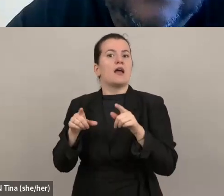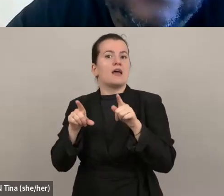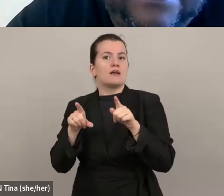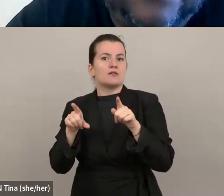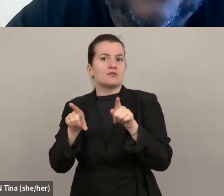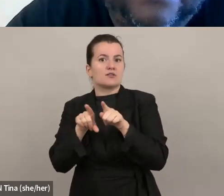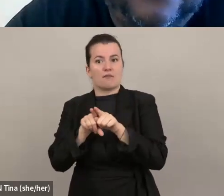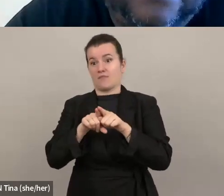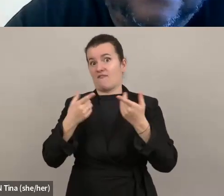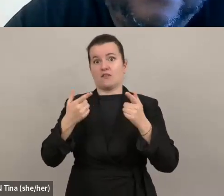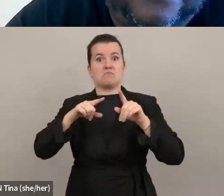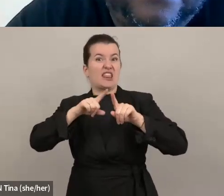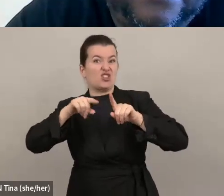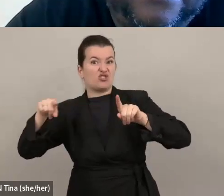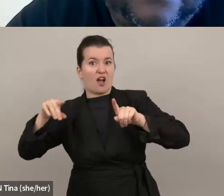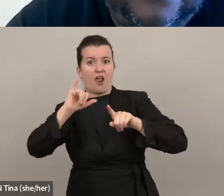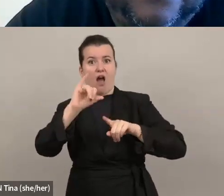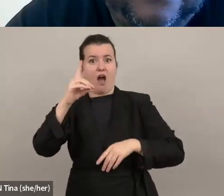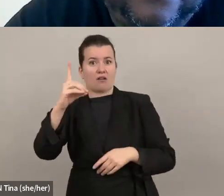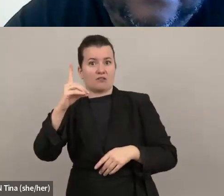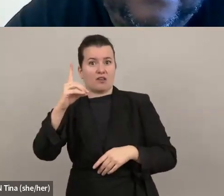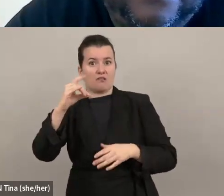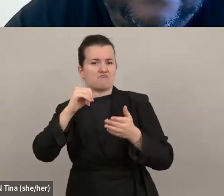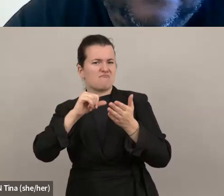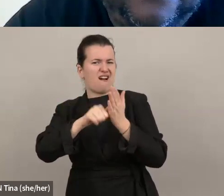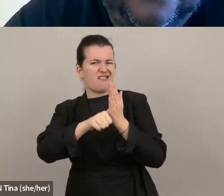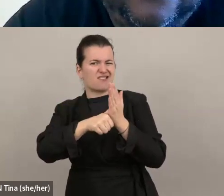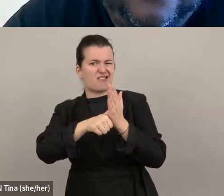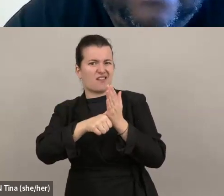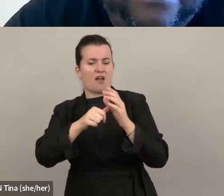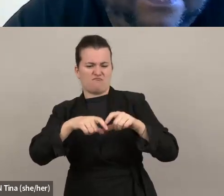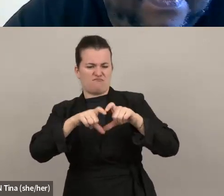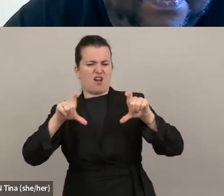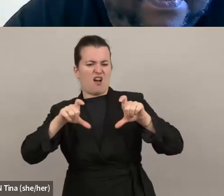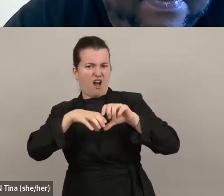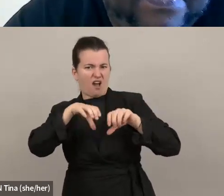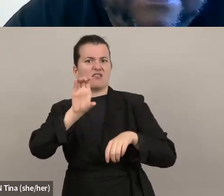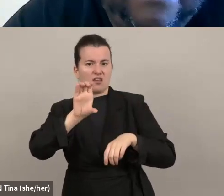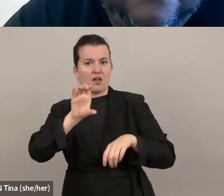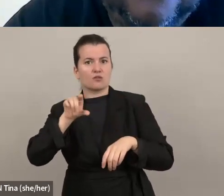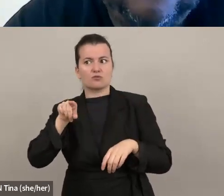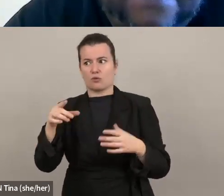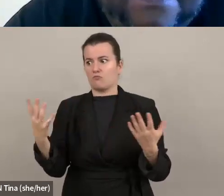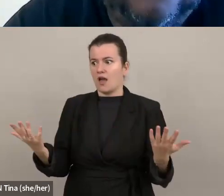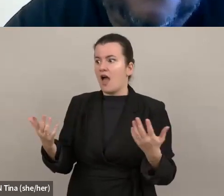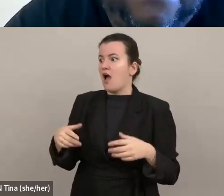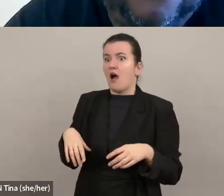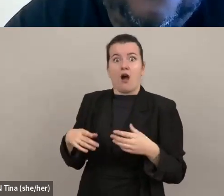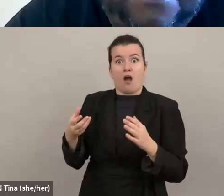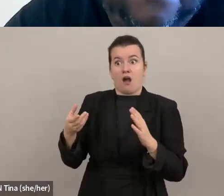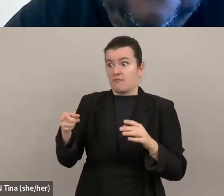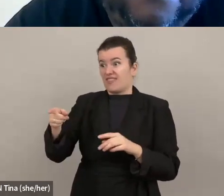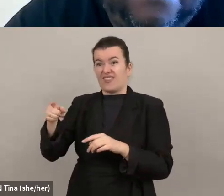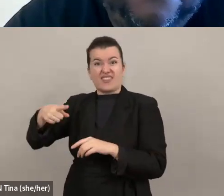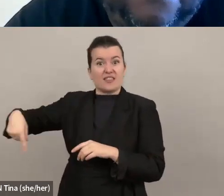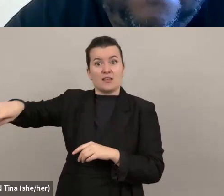digital IDs? Because in the realities of the information, communities that we live in, a lot